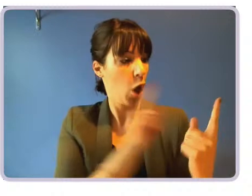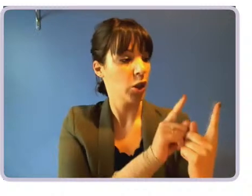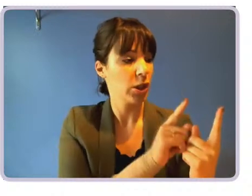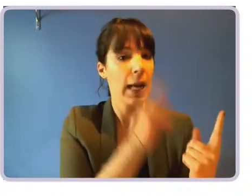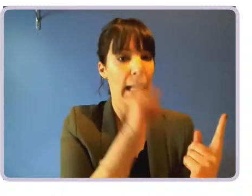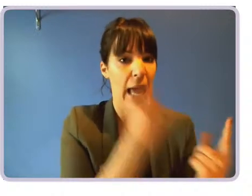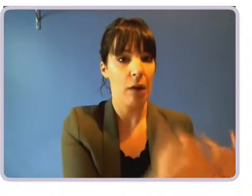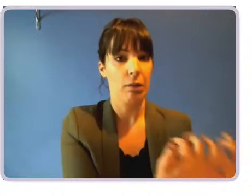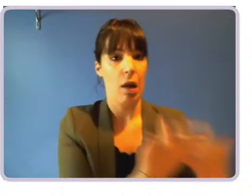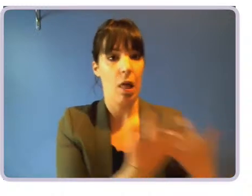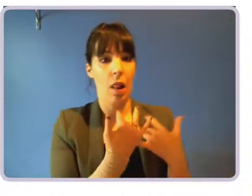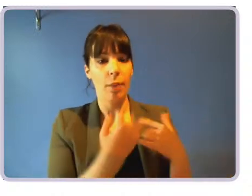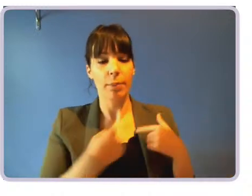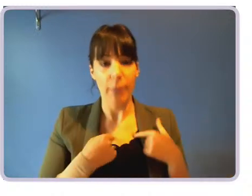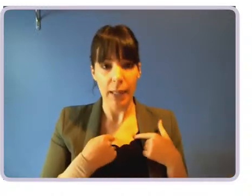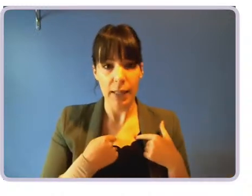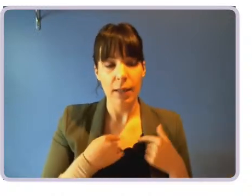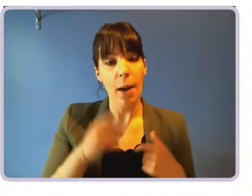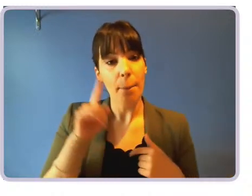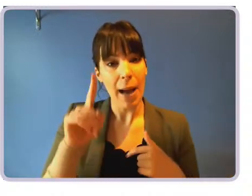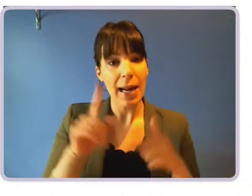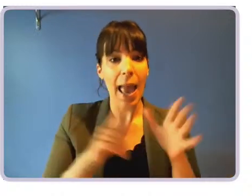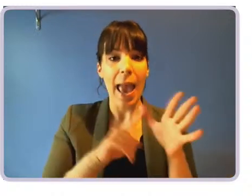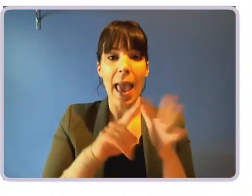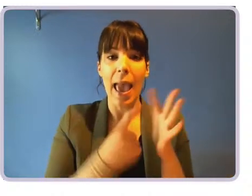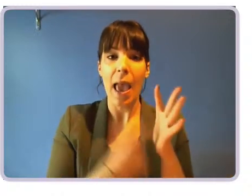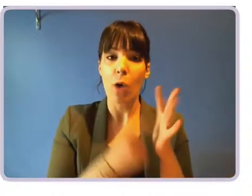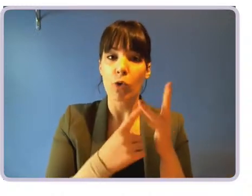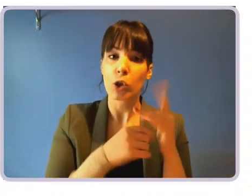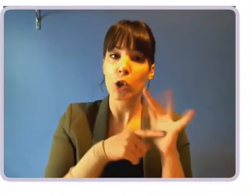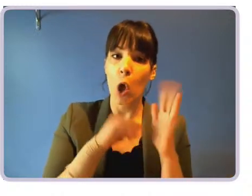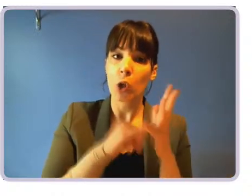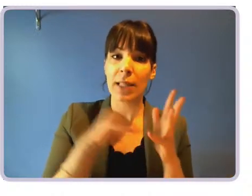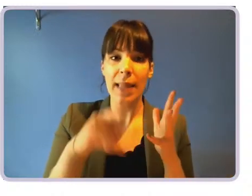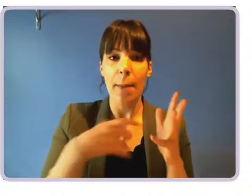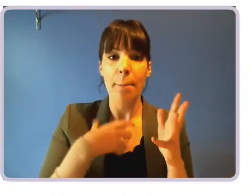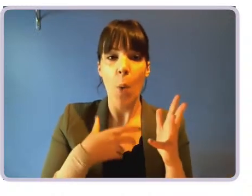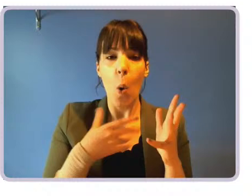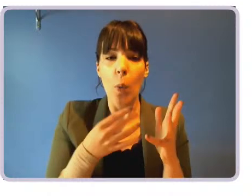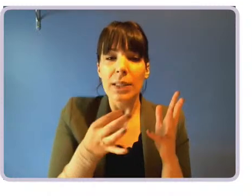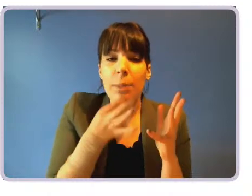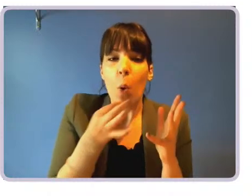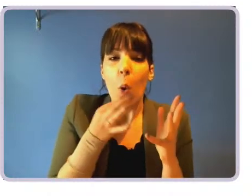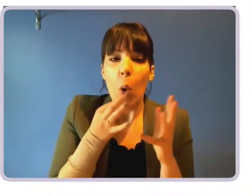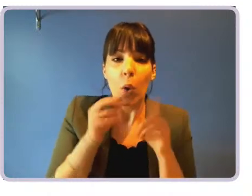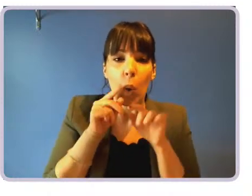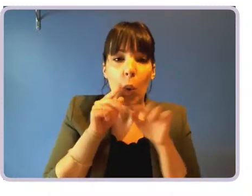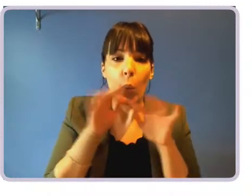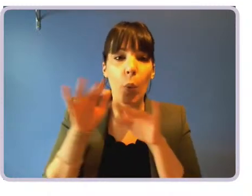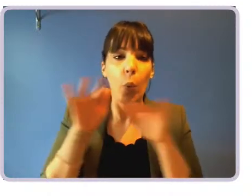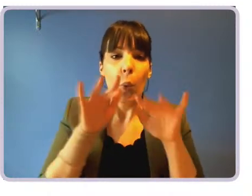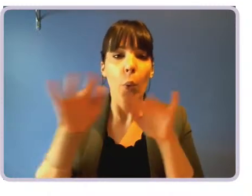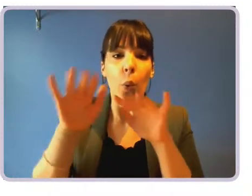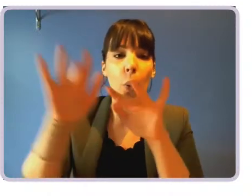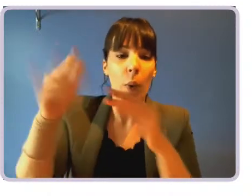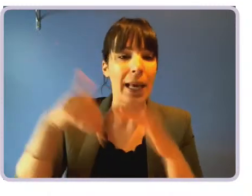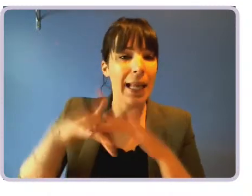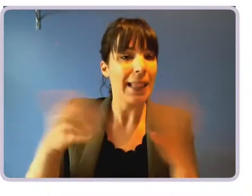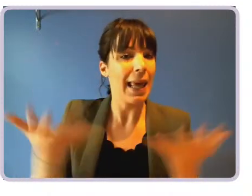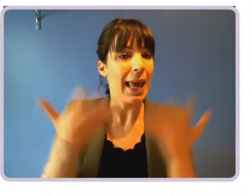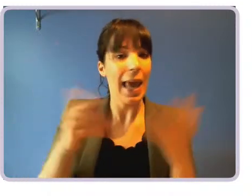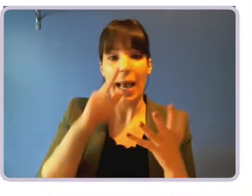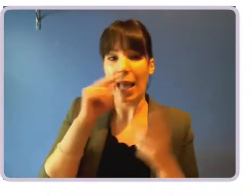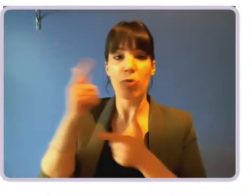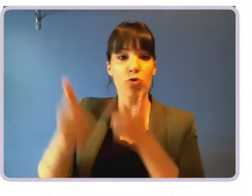the environment for a longer period of time and can travel much more than 5